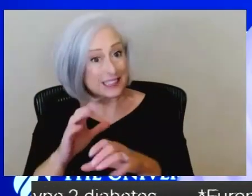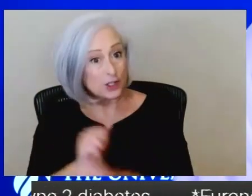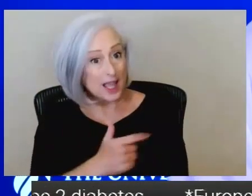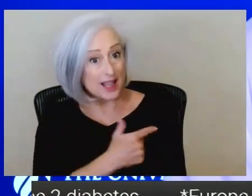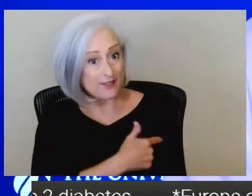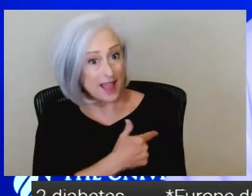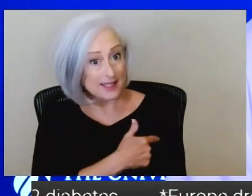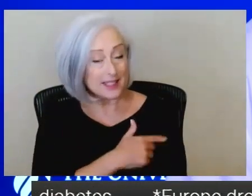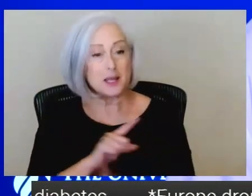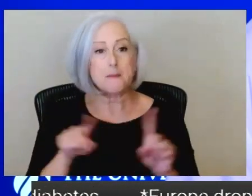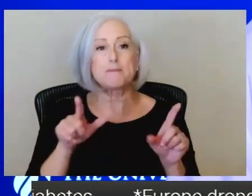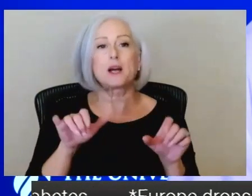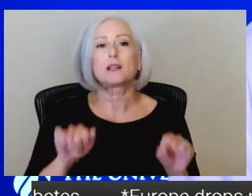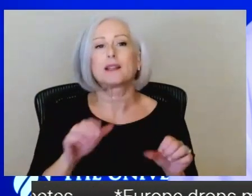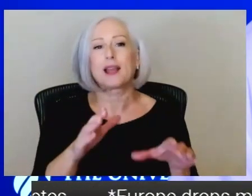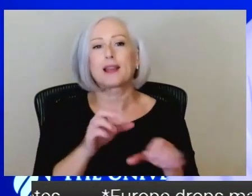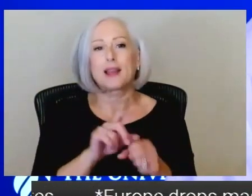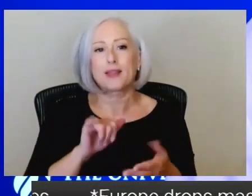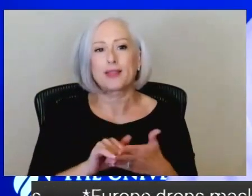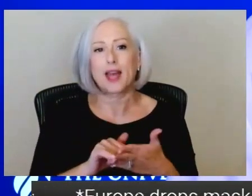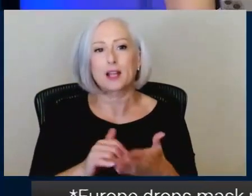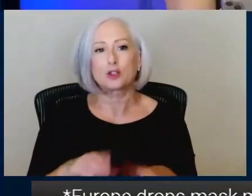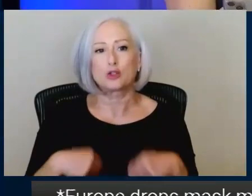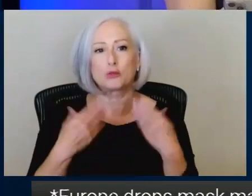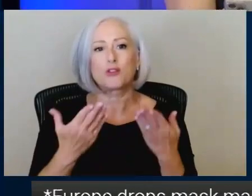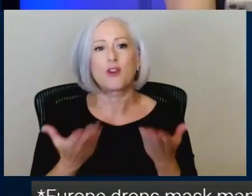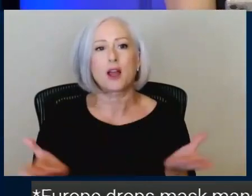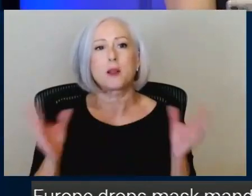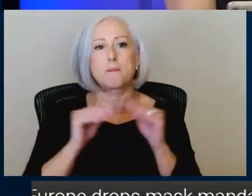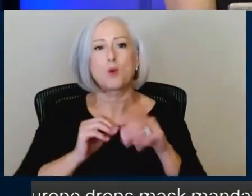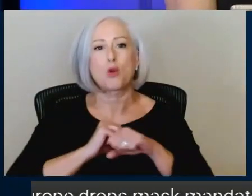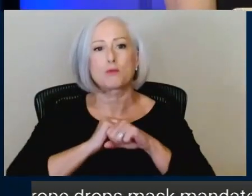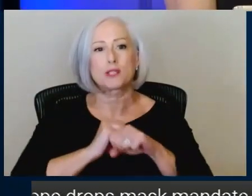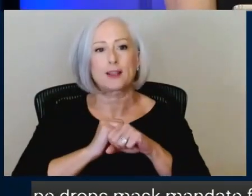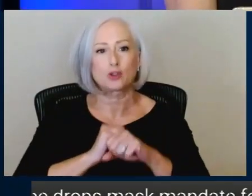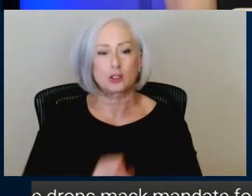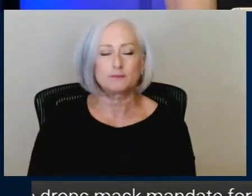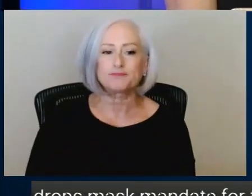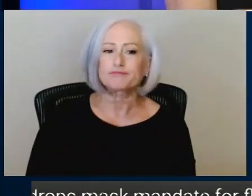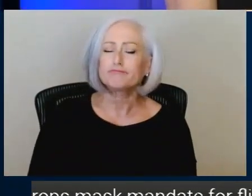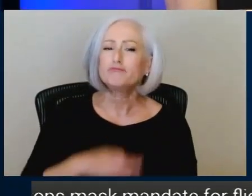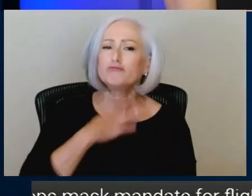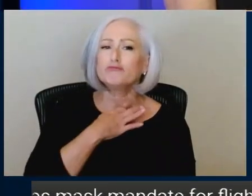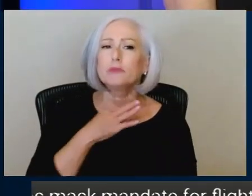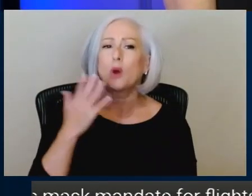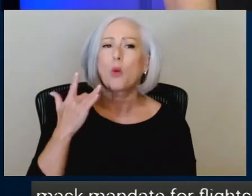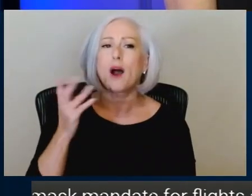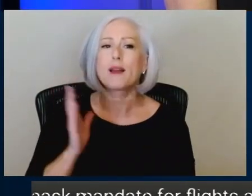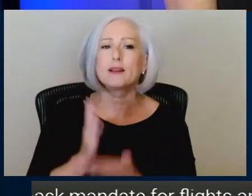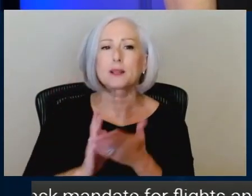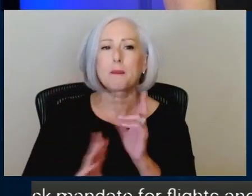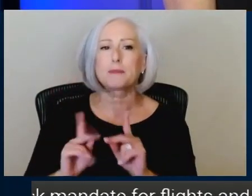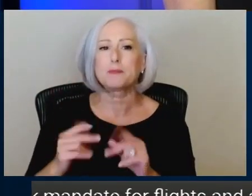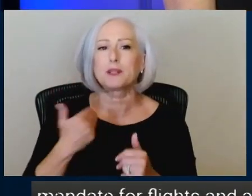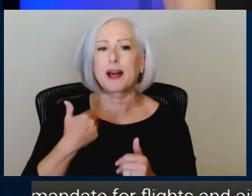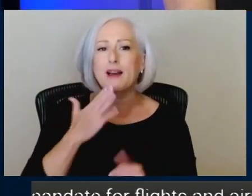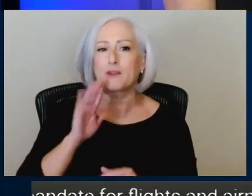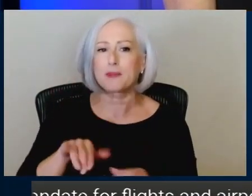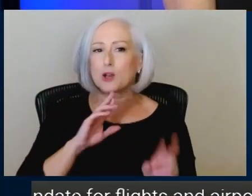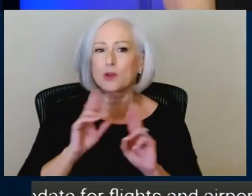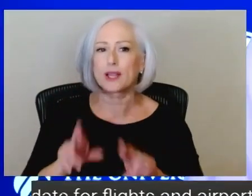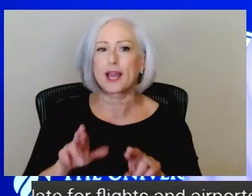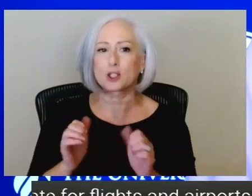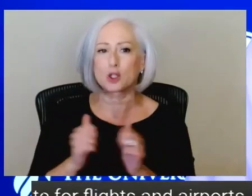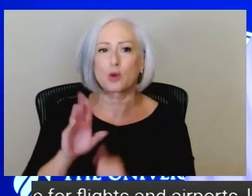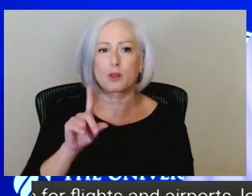get that. That will offer even further protection. And Angela wants to know, why do some people have a bad reaction with the booster than others?